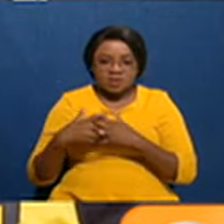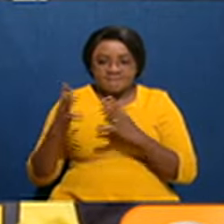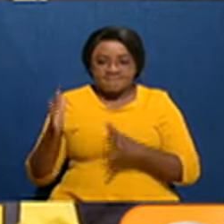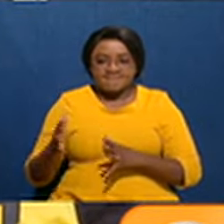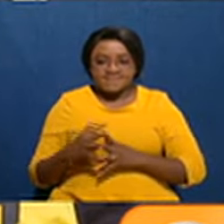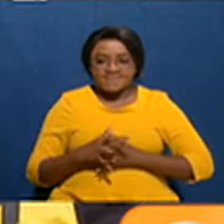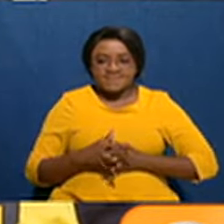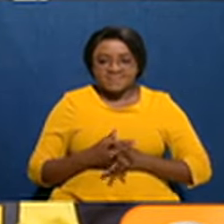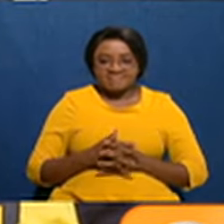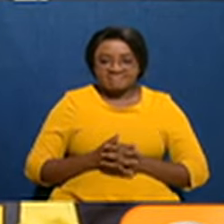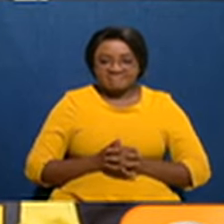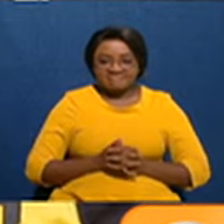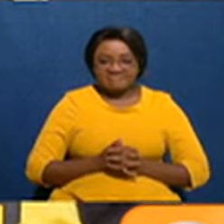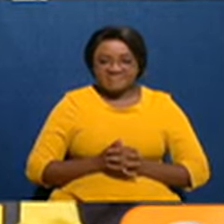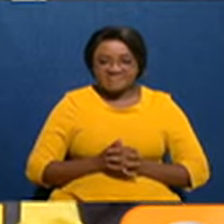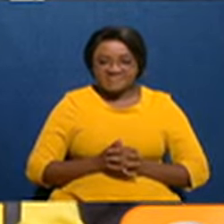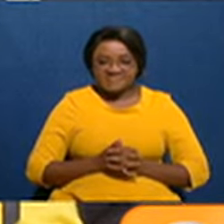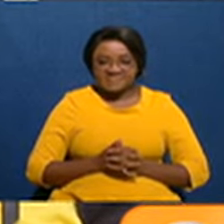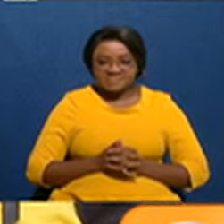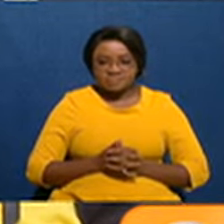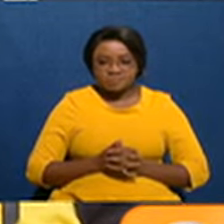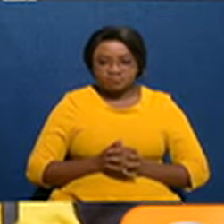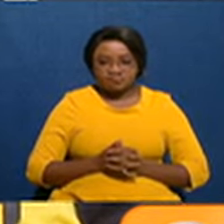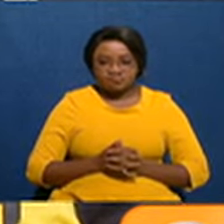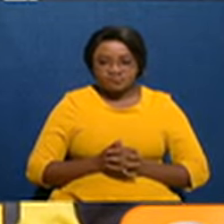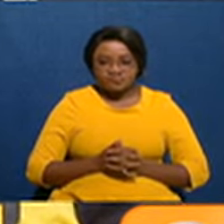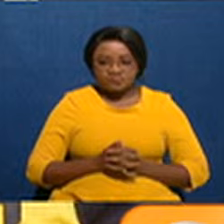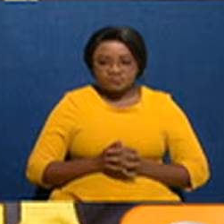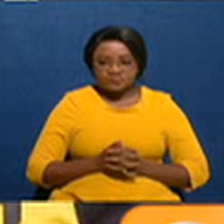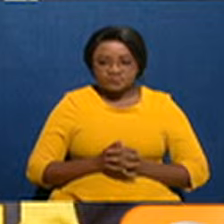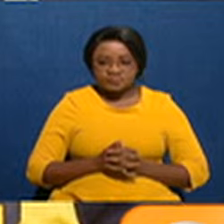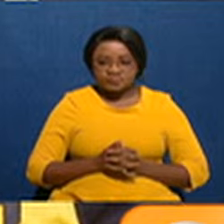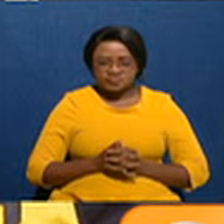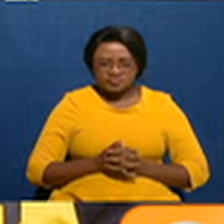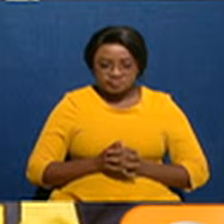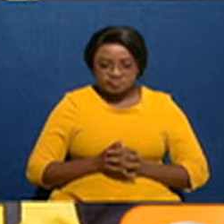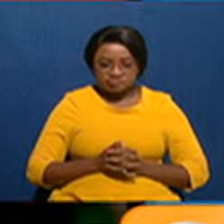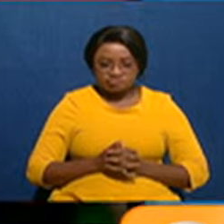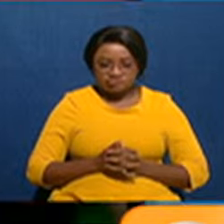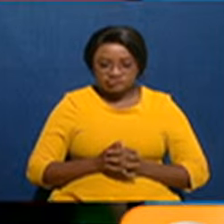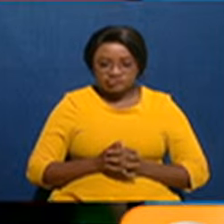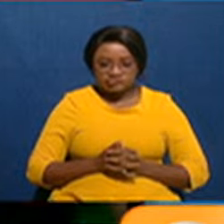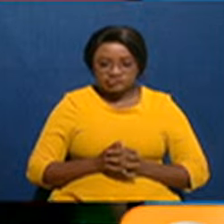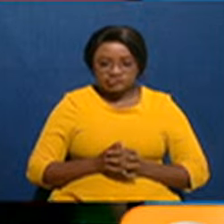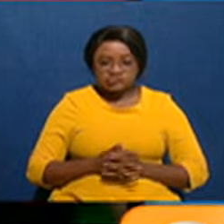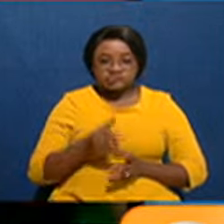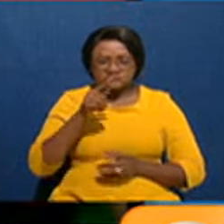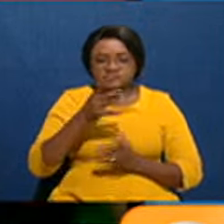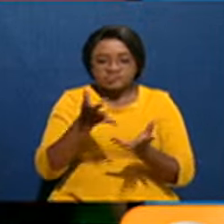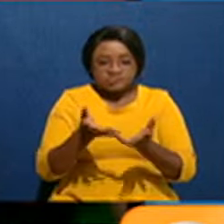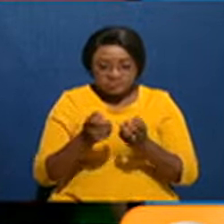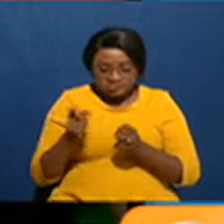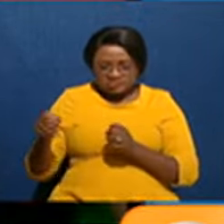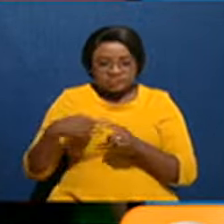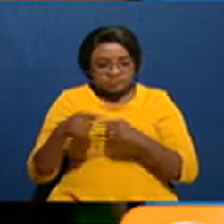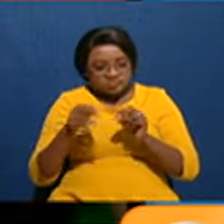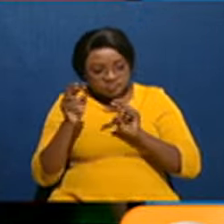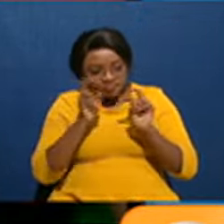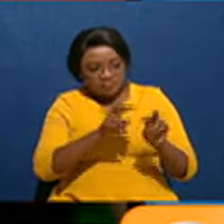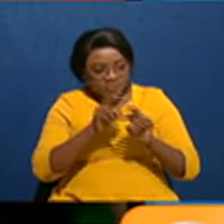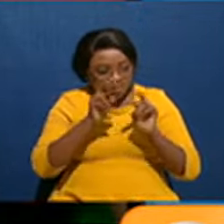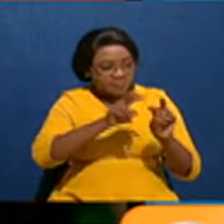the structural engineer to be retained during the course of implementation of the building so that they can do quality control and quality